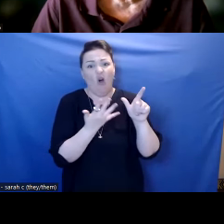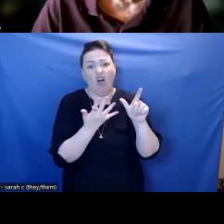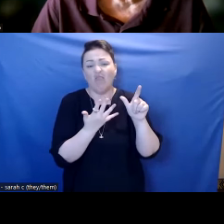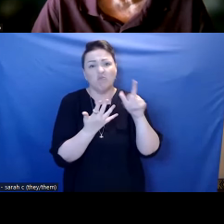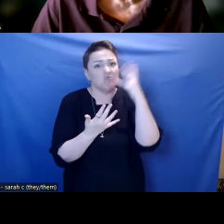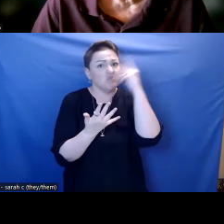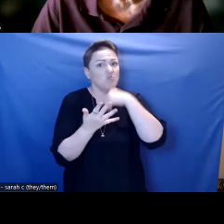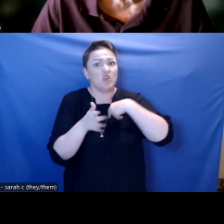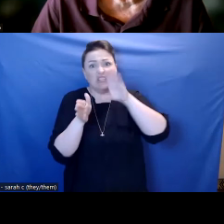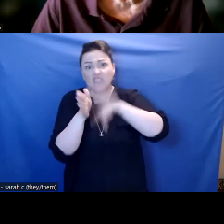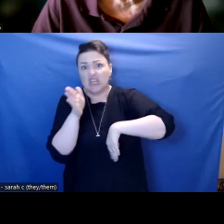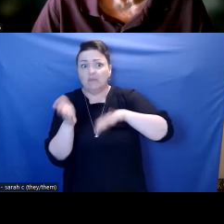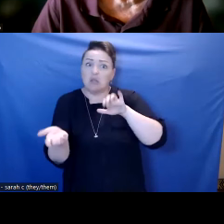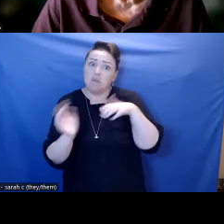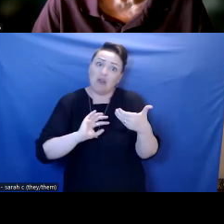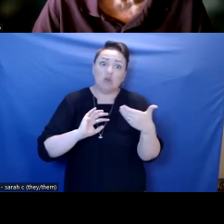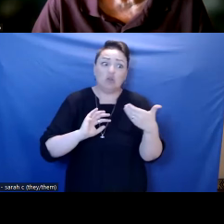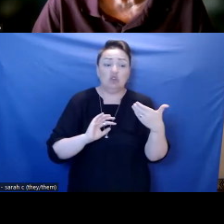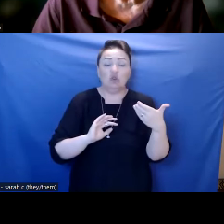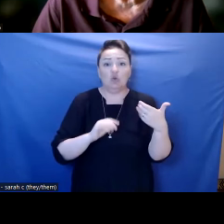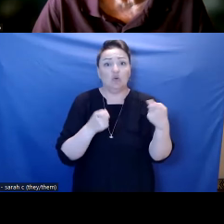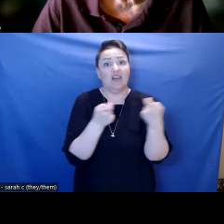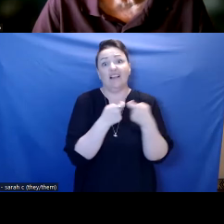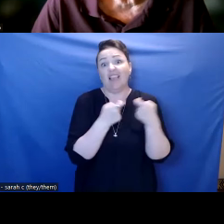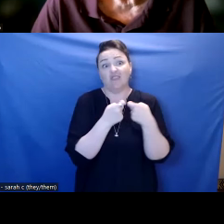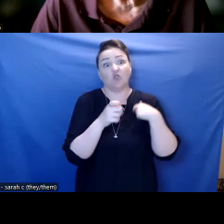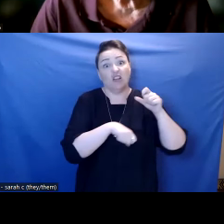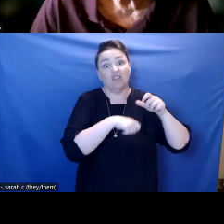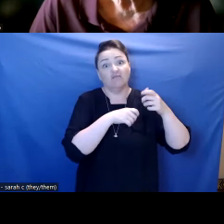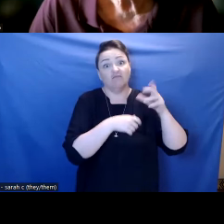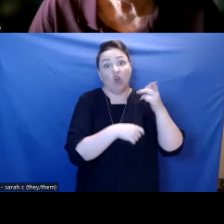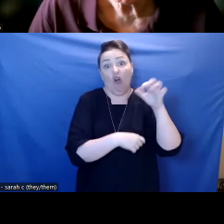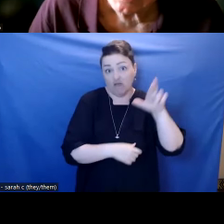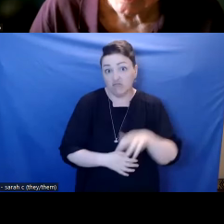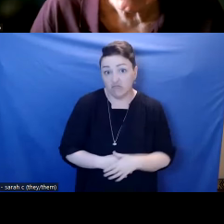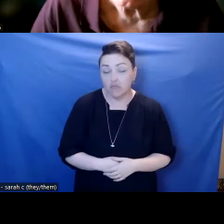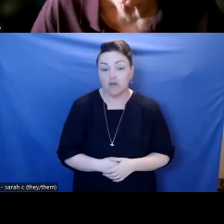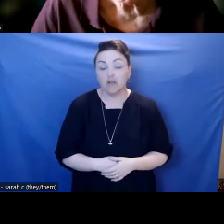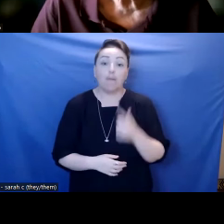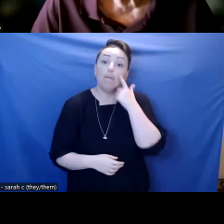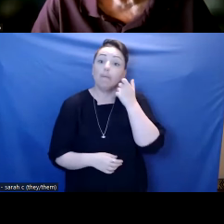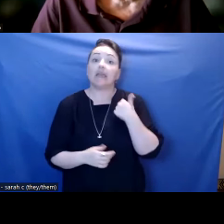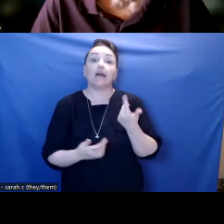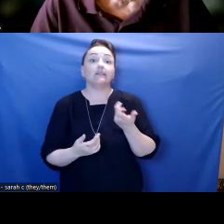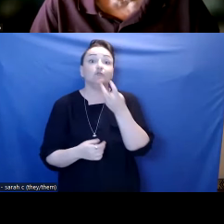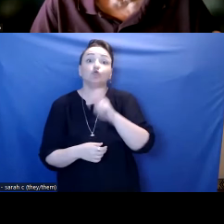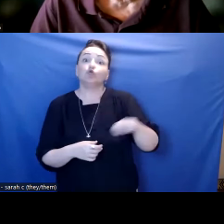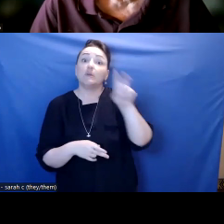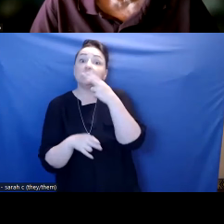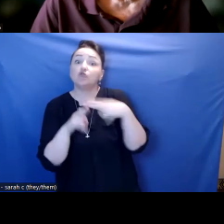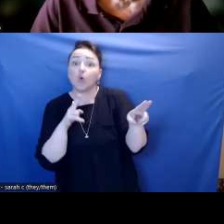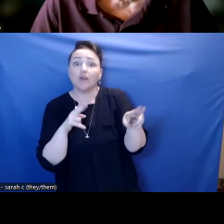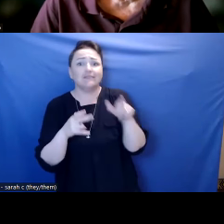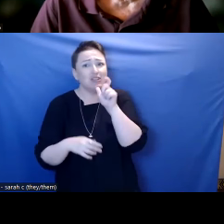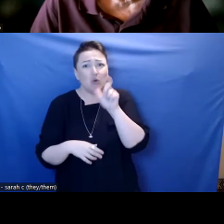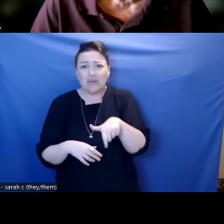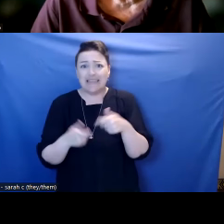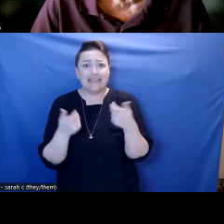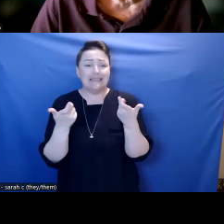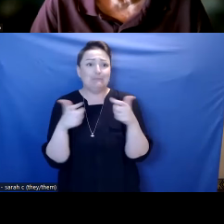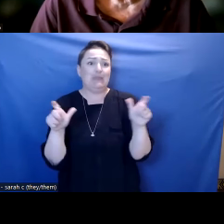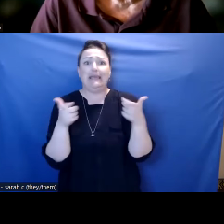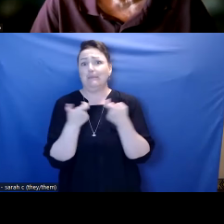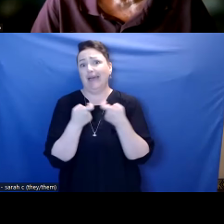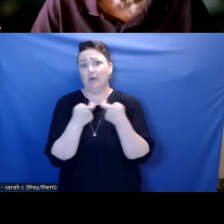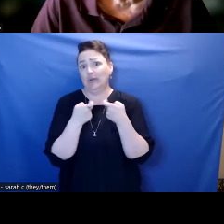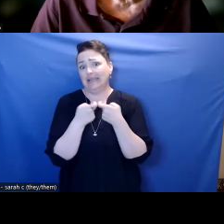$50,000 to $75,000 full speed electric vehicle. And because trips are short, you don't really need a big battery device. You can